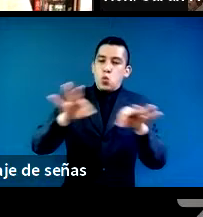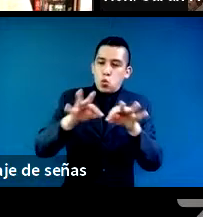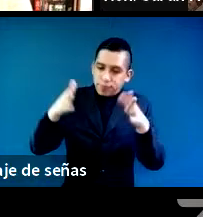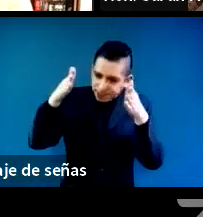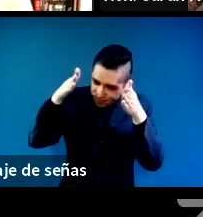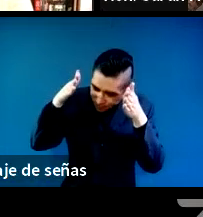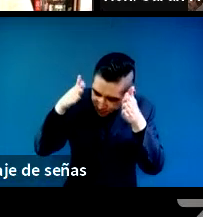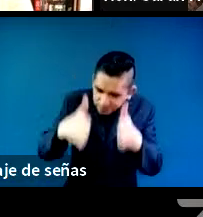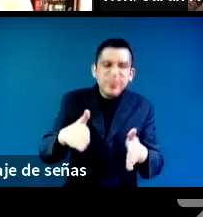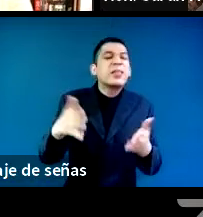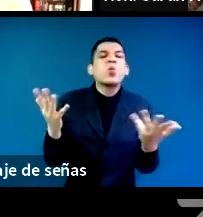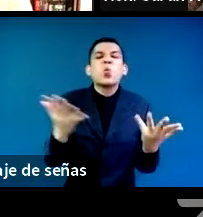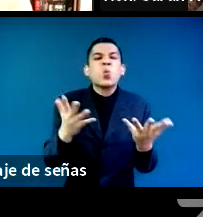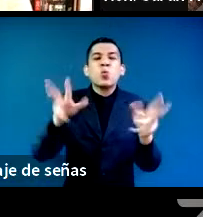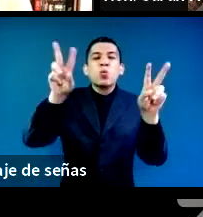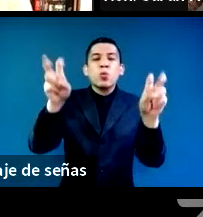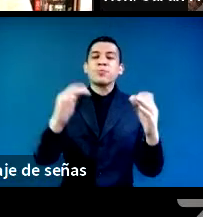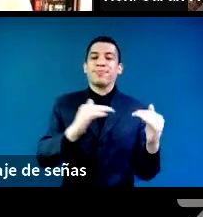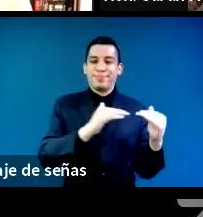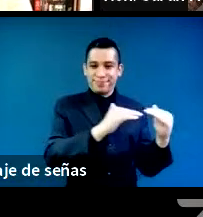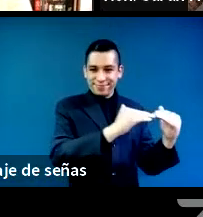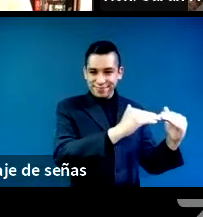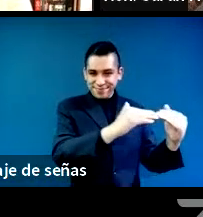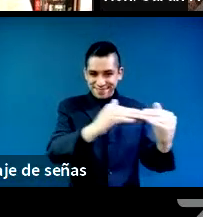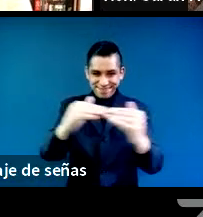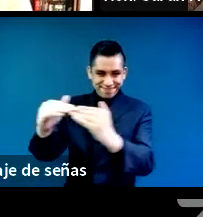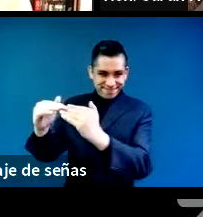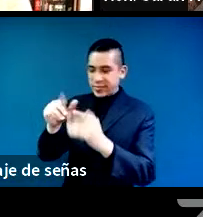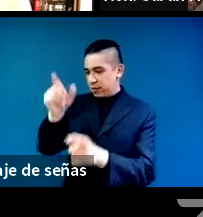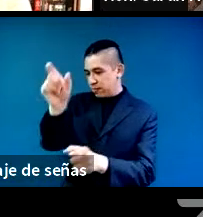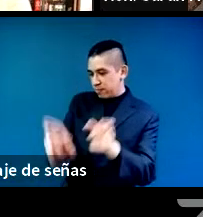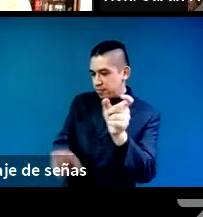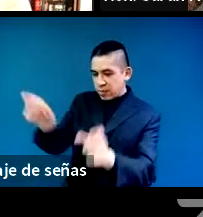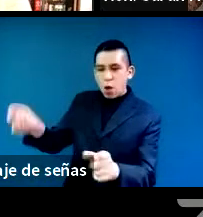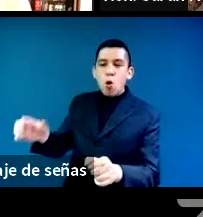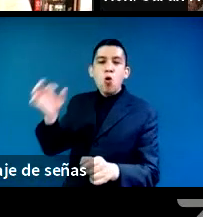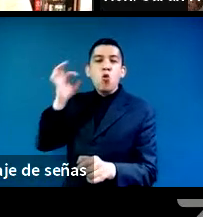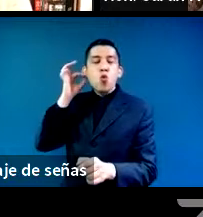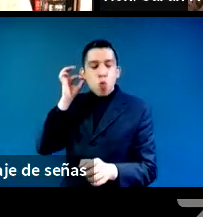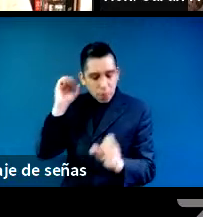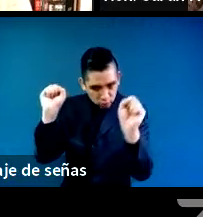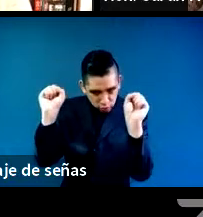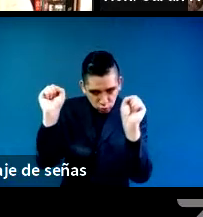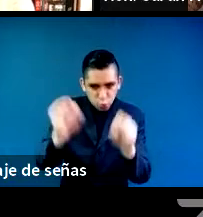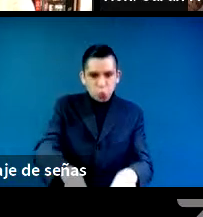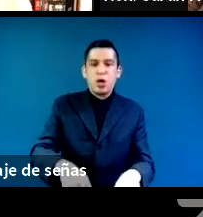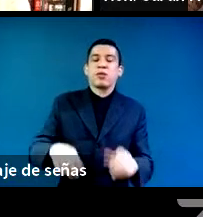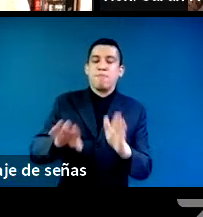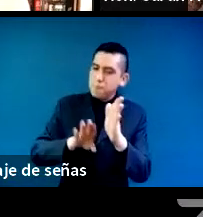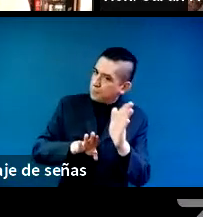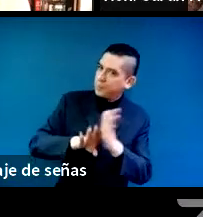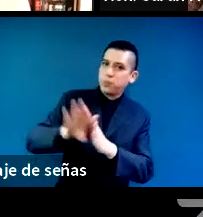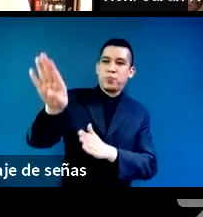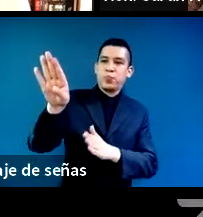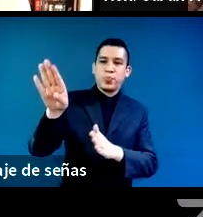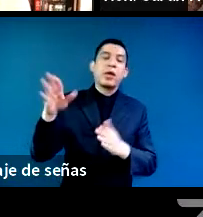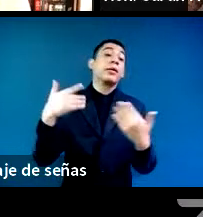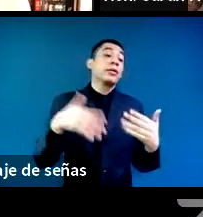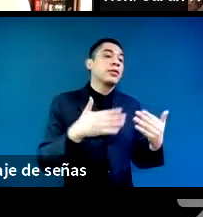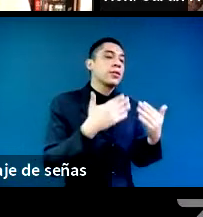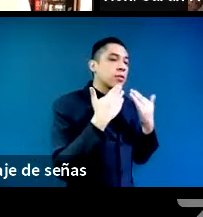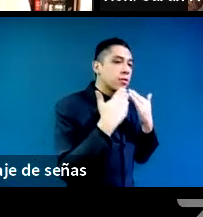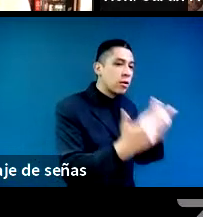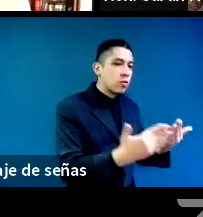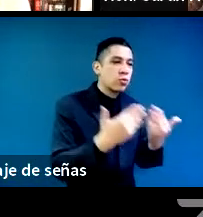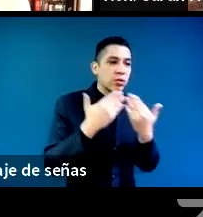whatever sphere that they find themselves in. I thank you. Thank you so much. I would also like to remind our speakers, please not